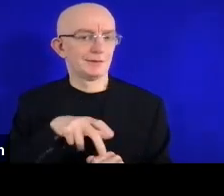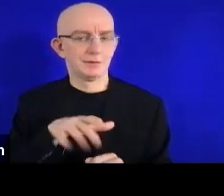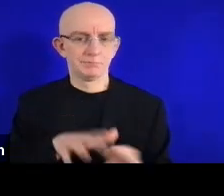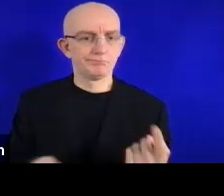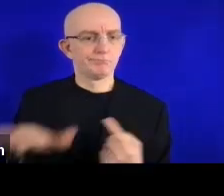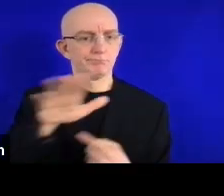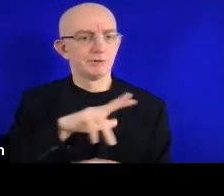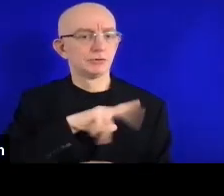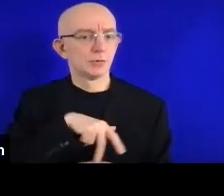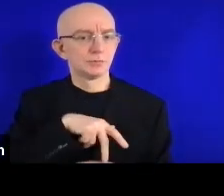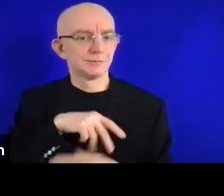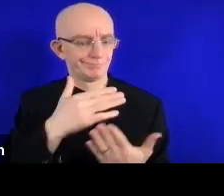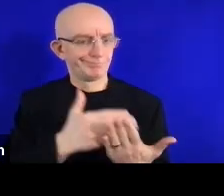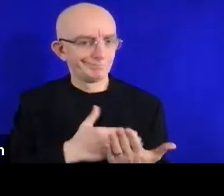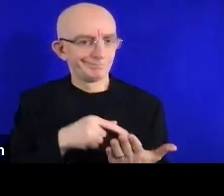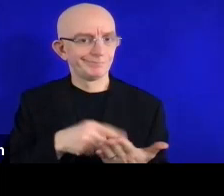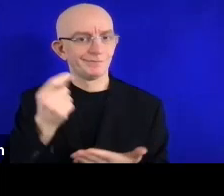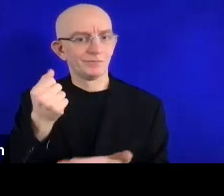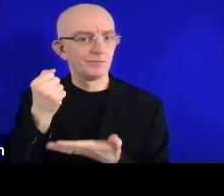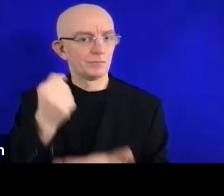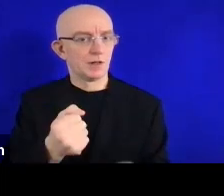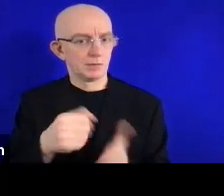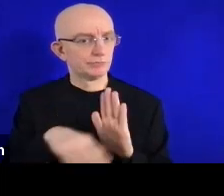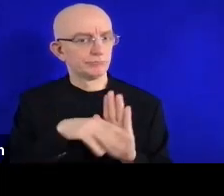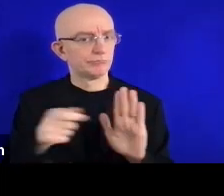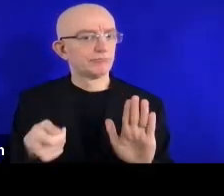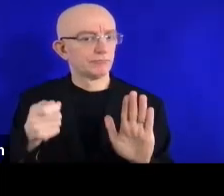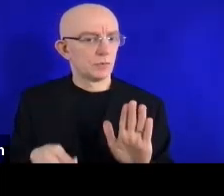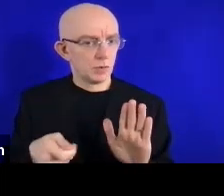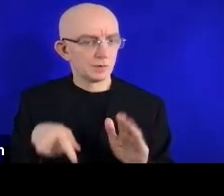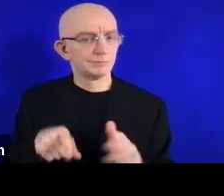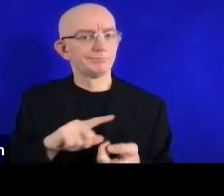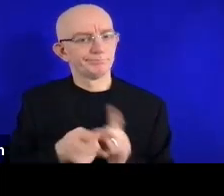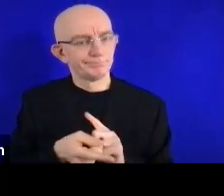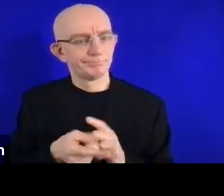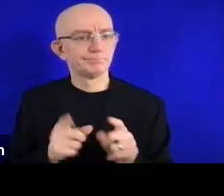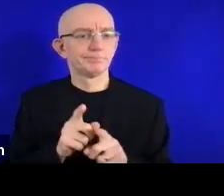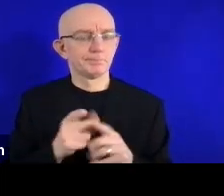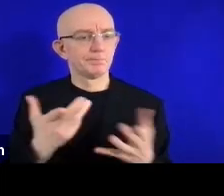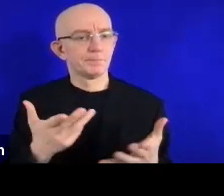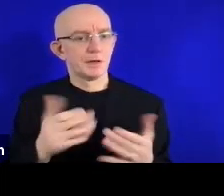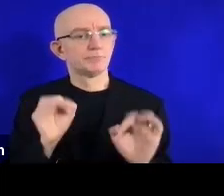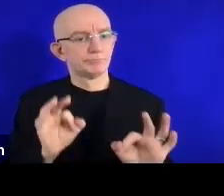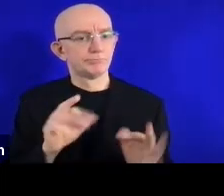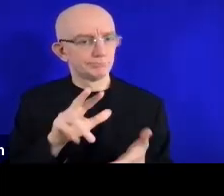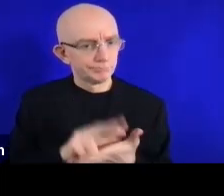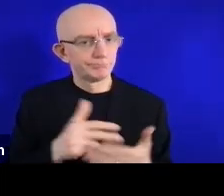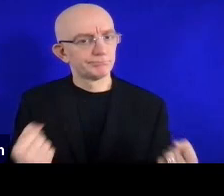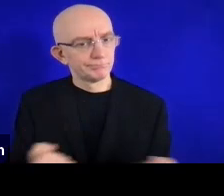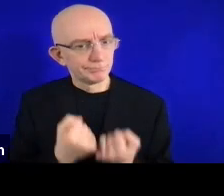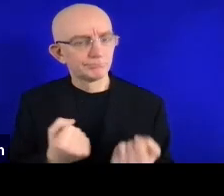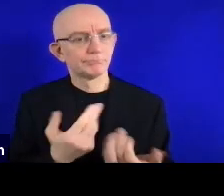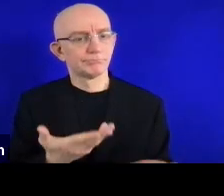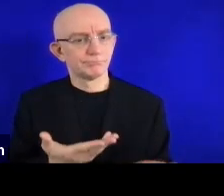For instance, as part of COVID-19, the country decided to offer a midterm access from this